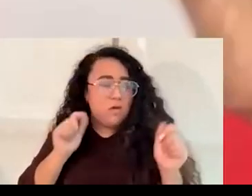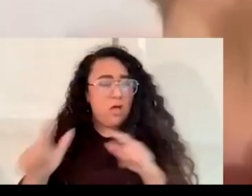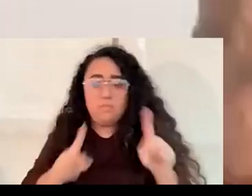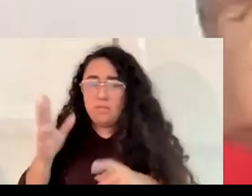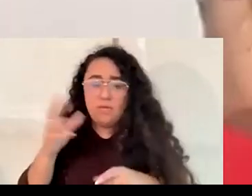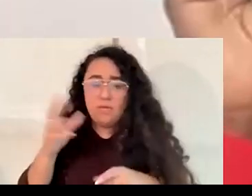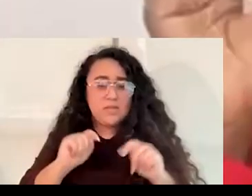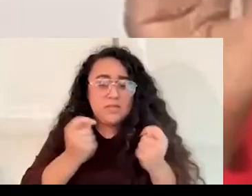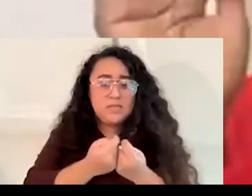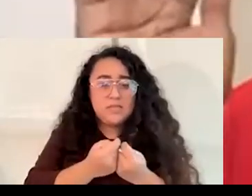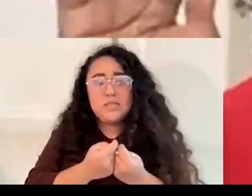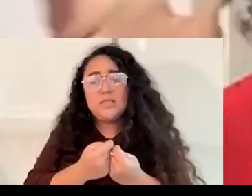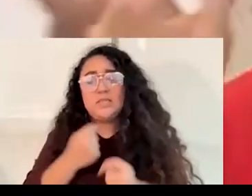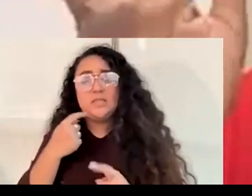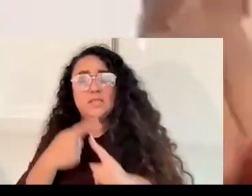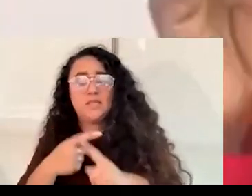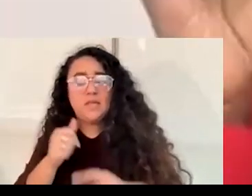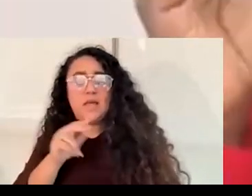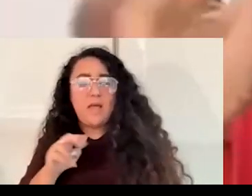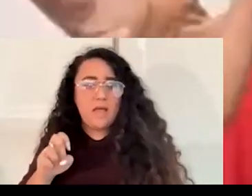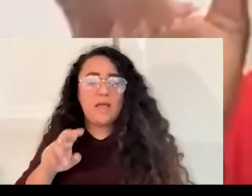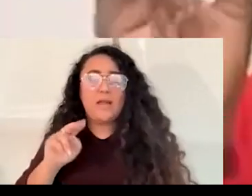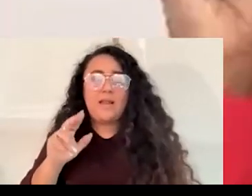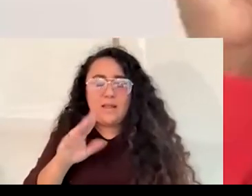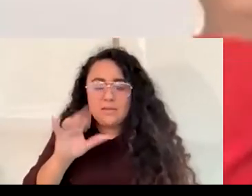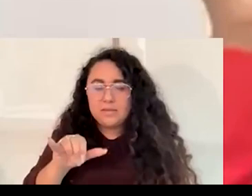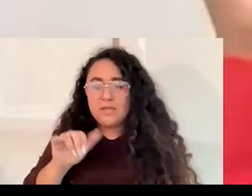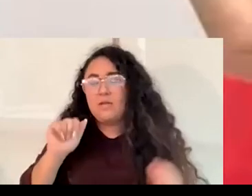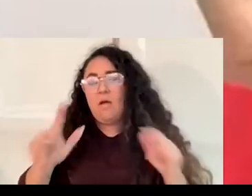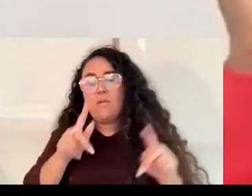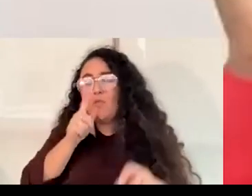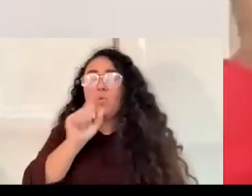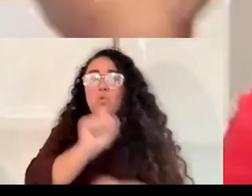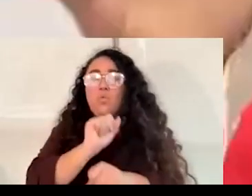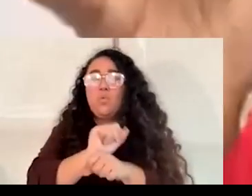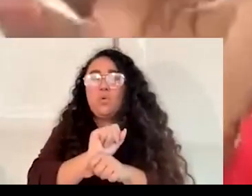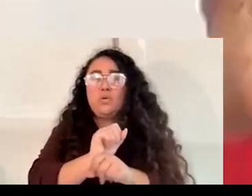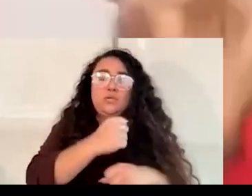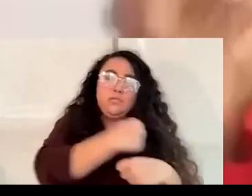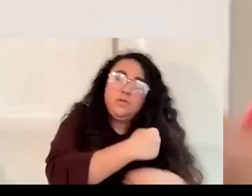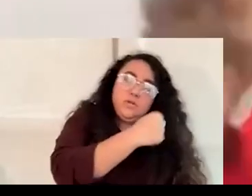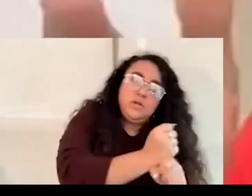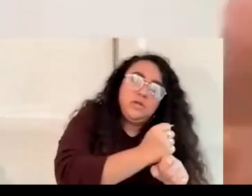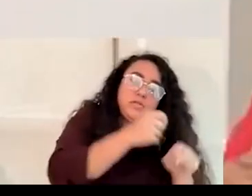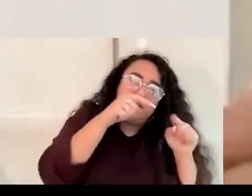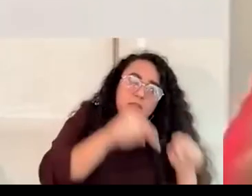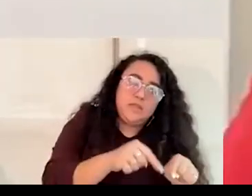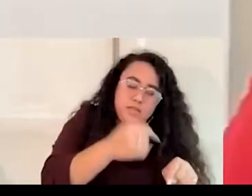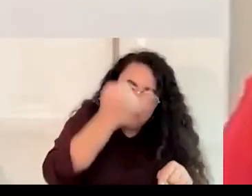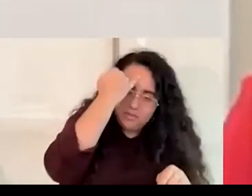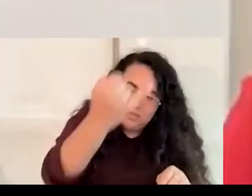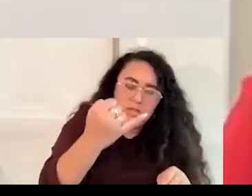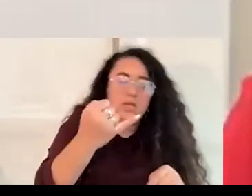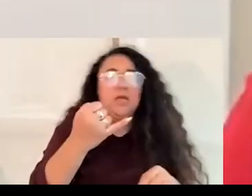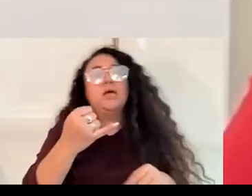team, and Nancy, everyone who worked from the production from this is an idea to working with the